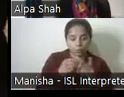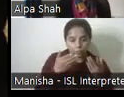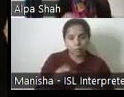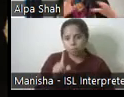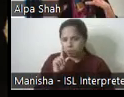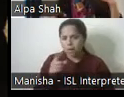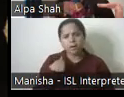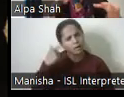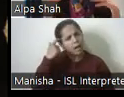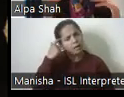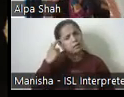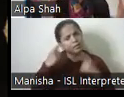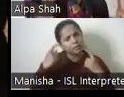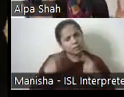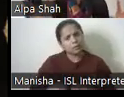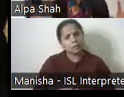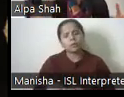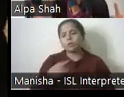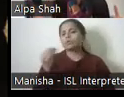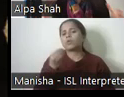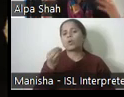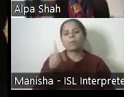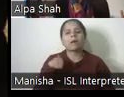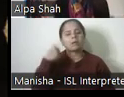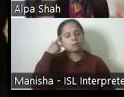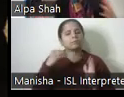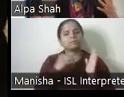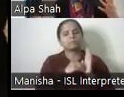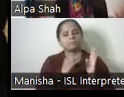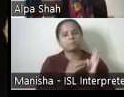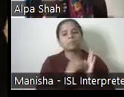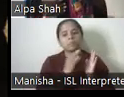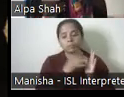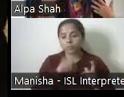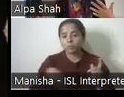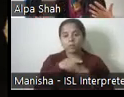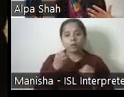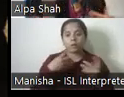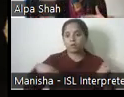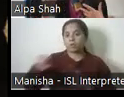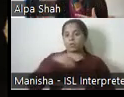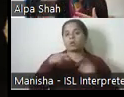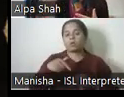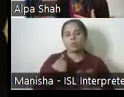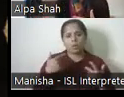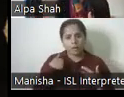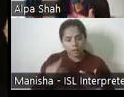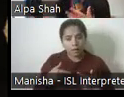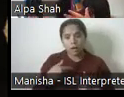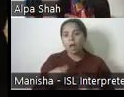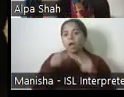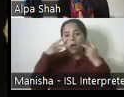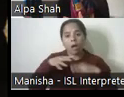I think, you know, like it's a few things to note. Amongst the Orans and the Mundas with whom I've lived, when Adivasi